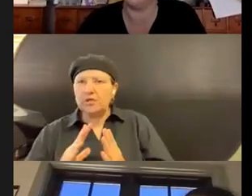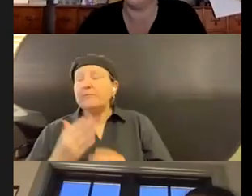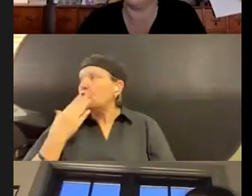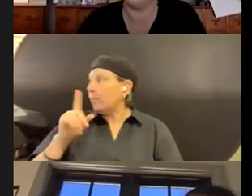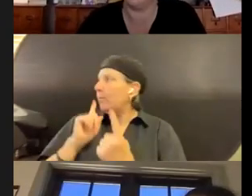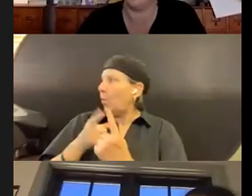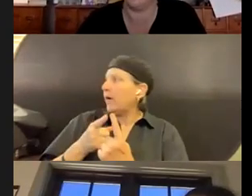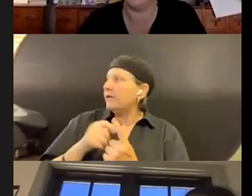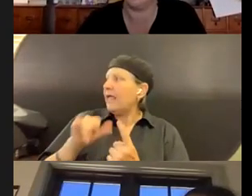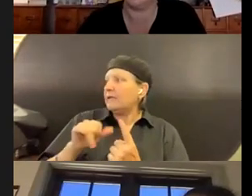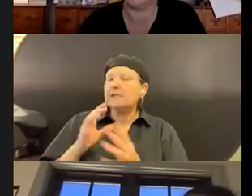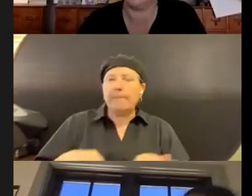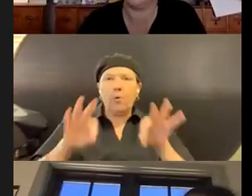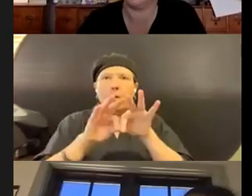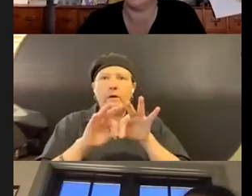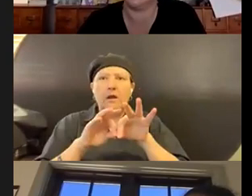yes,